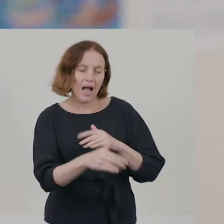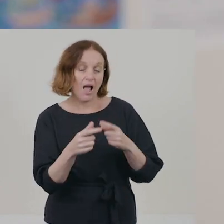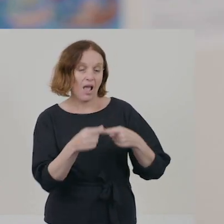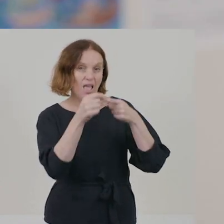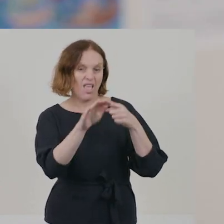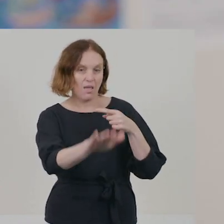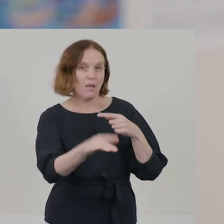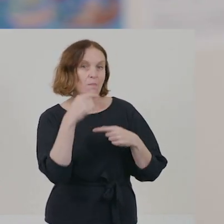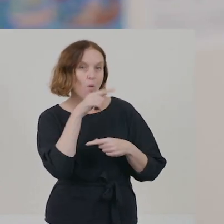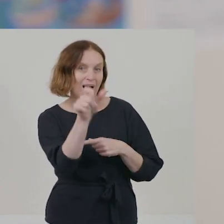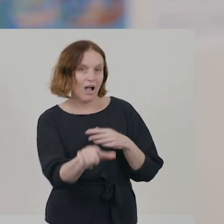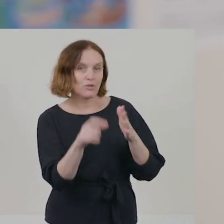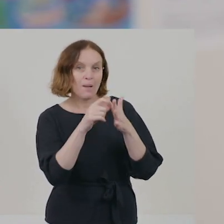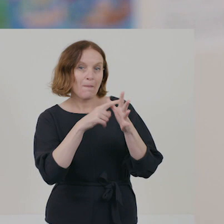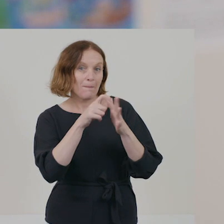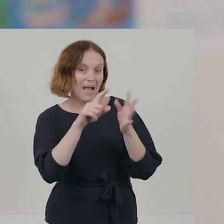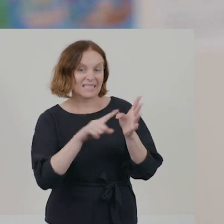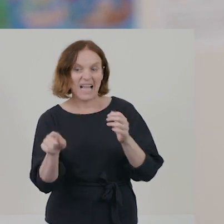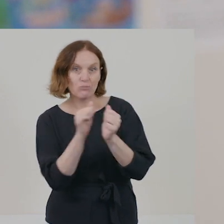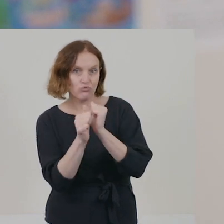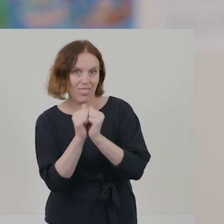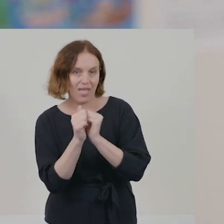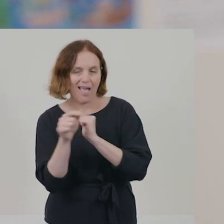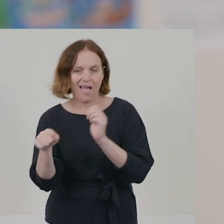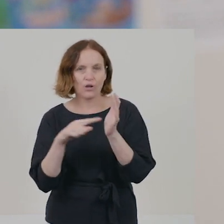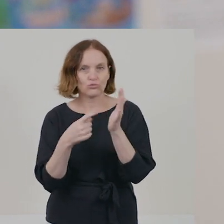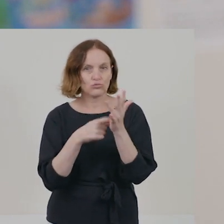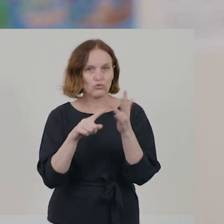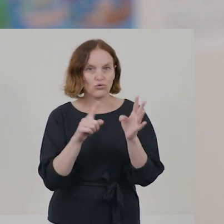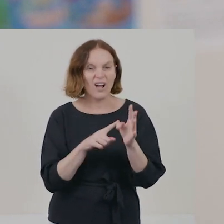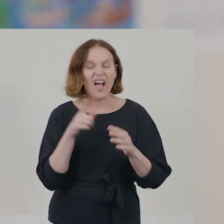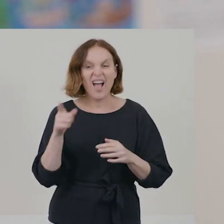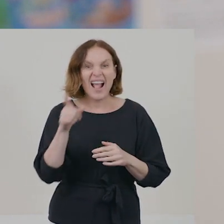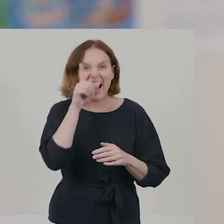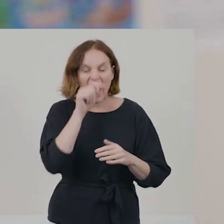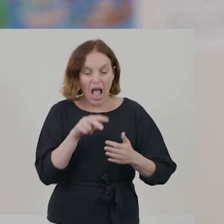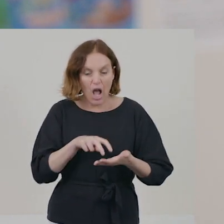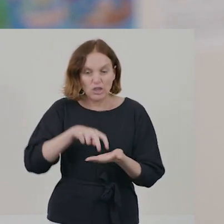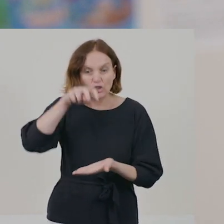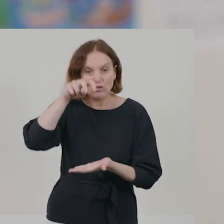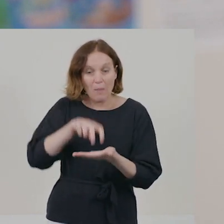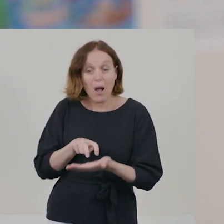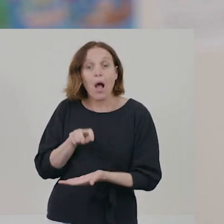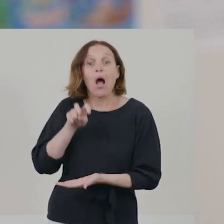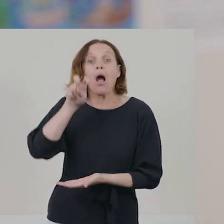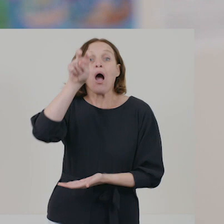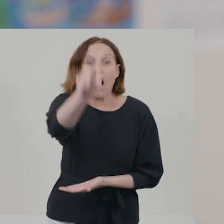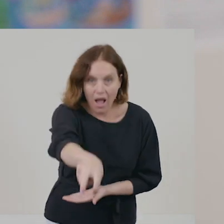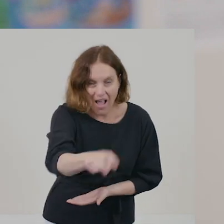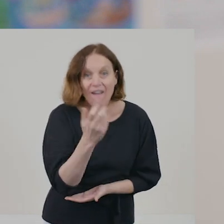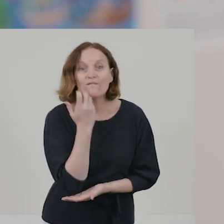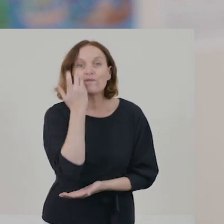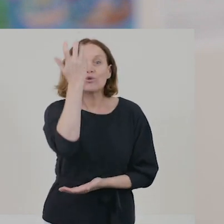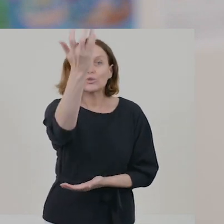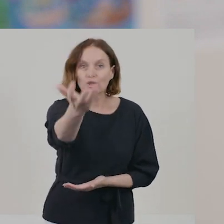main character, Paddy, and his brother Troy discover that their trampoline is a portal into the future. Now that I have the